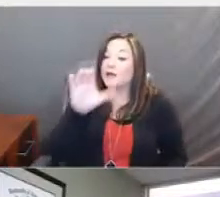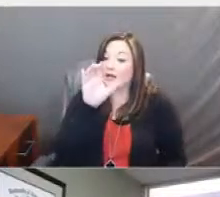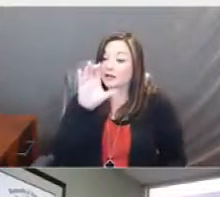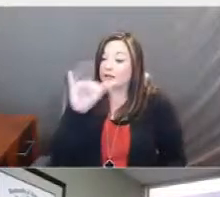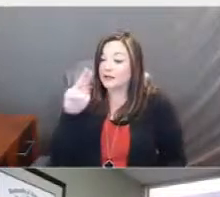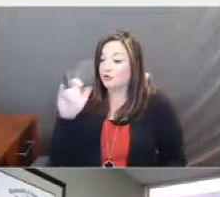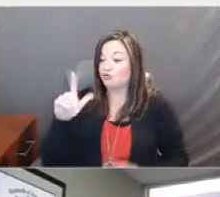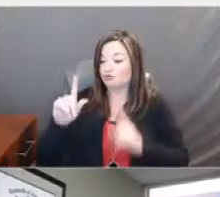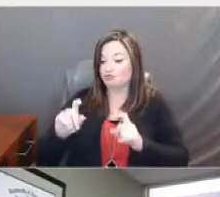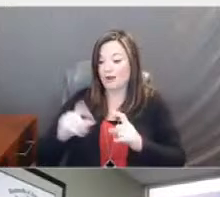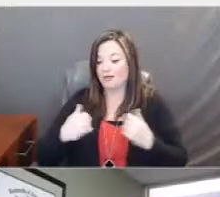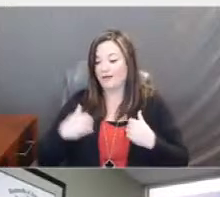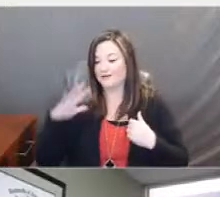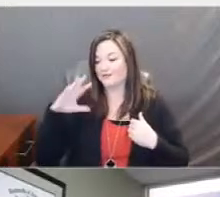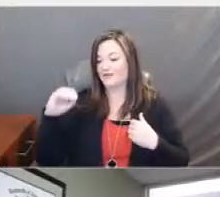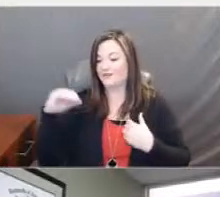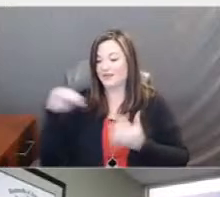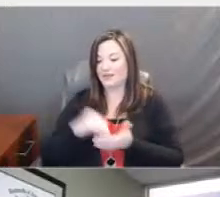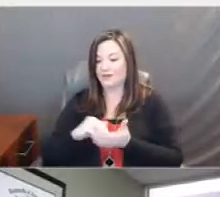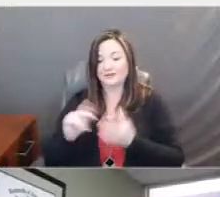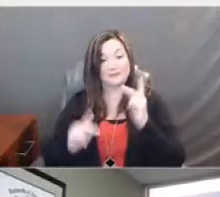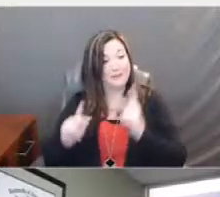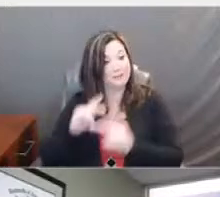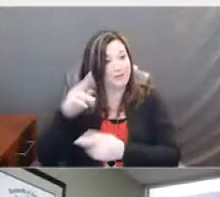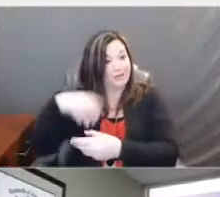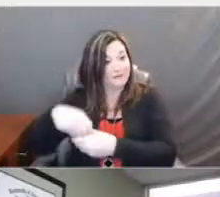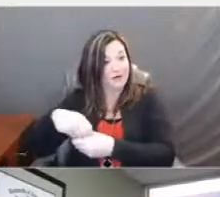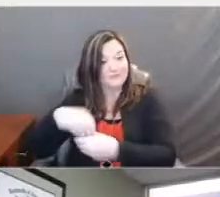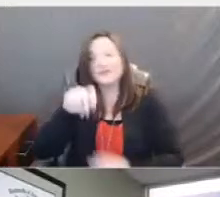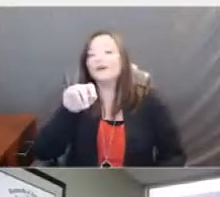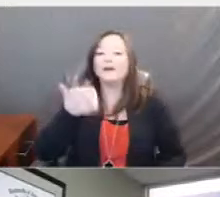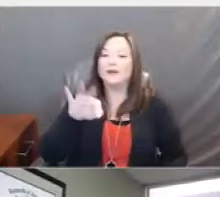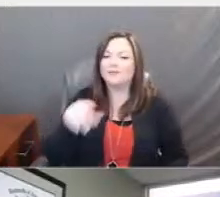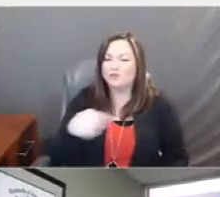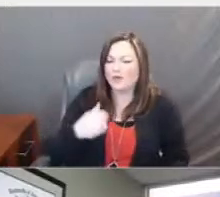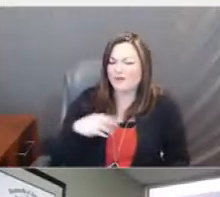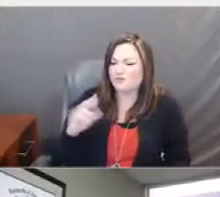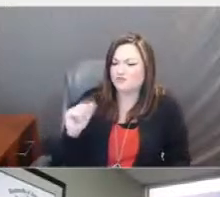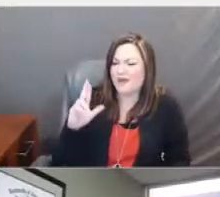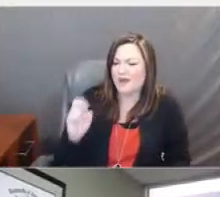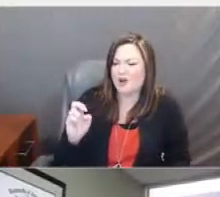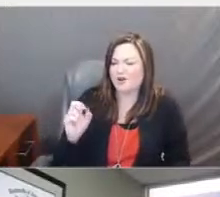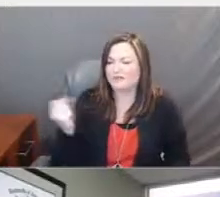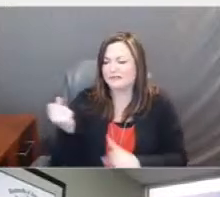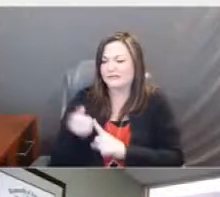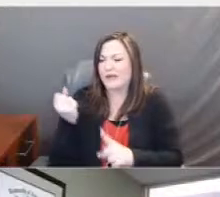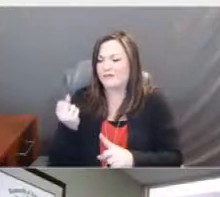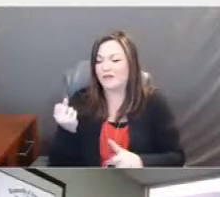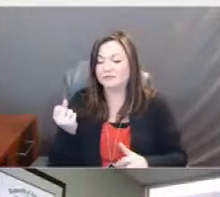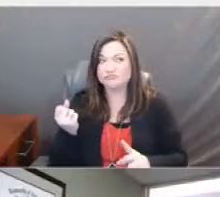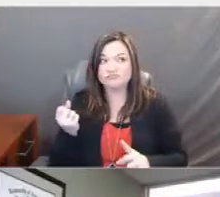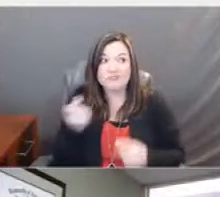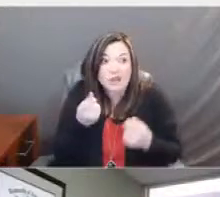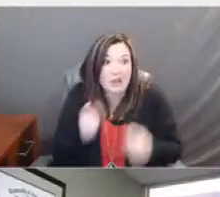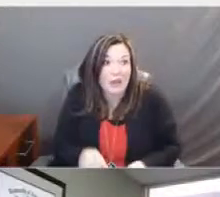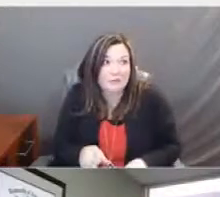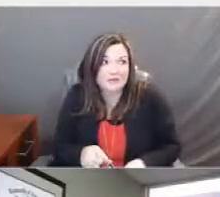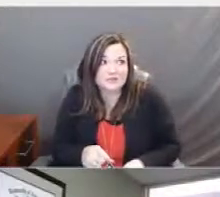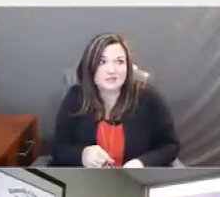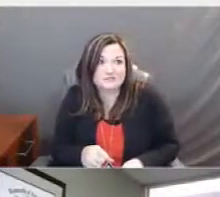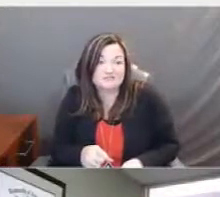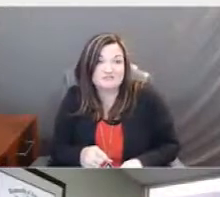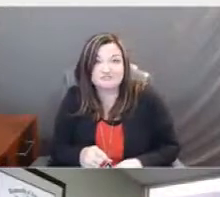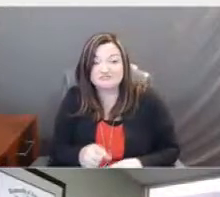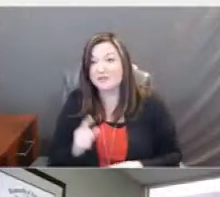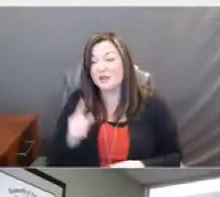in it. Well, if you have a rare side effect that occurs 1 out of every